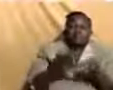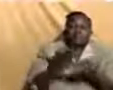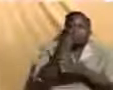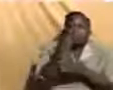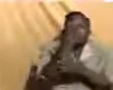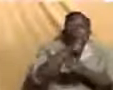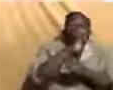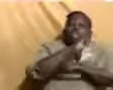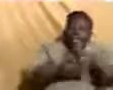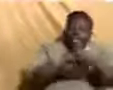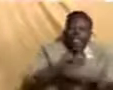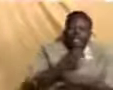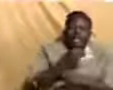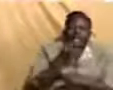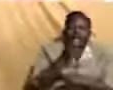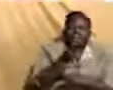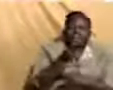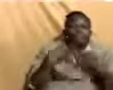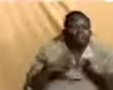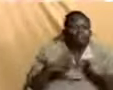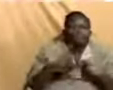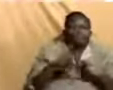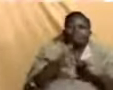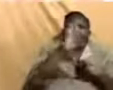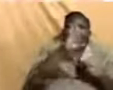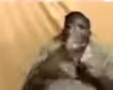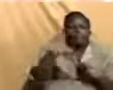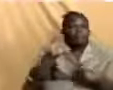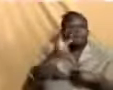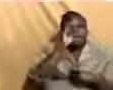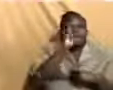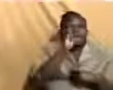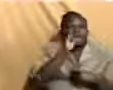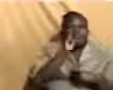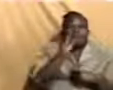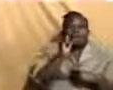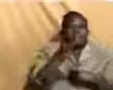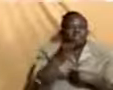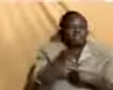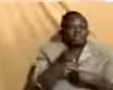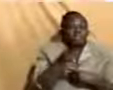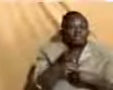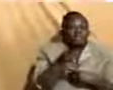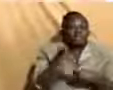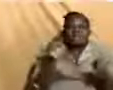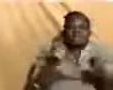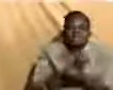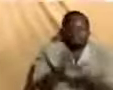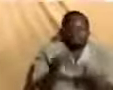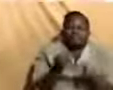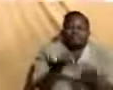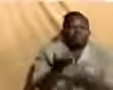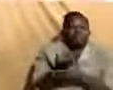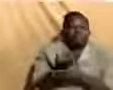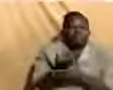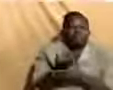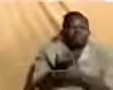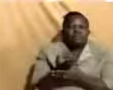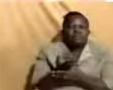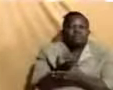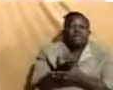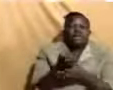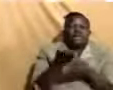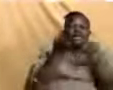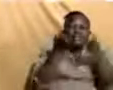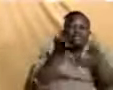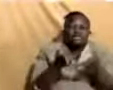years if these people who are promoting the BBI bill wanted to have all the different issues in the BBI to be passed by this particular country. So